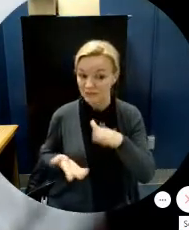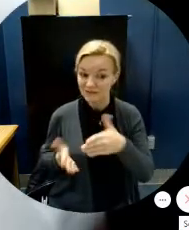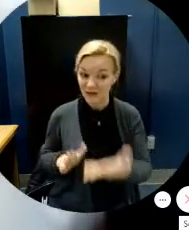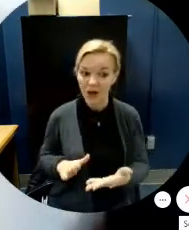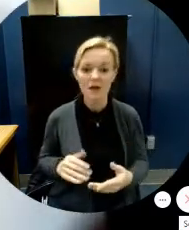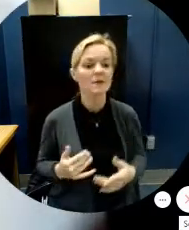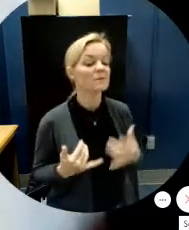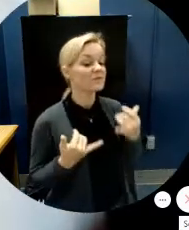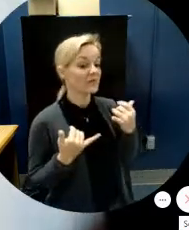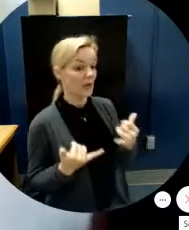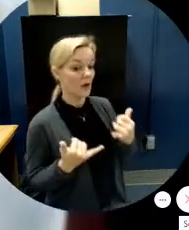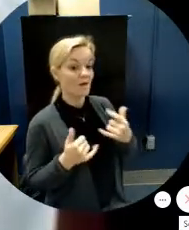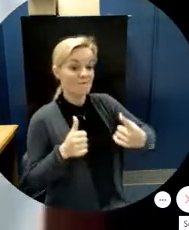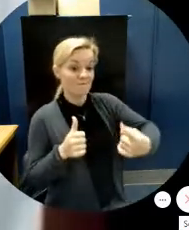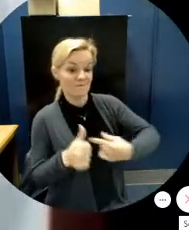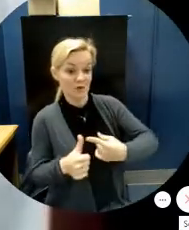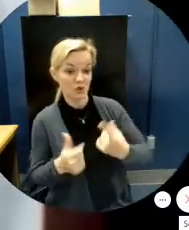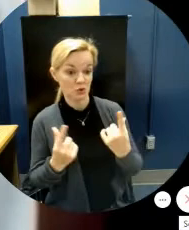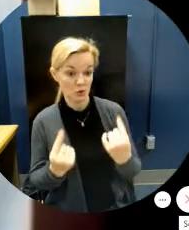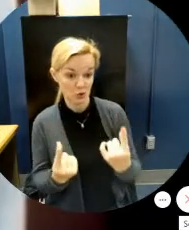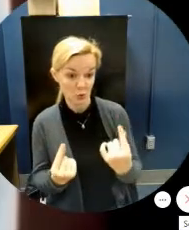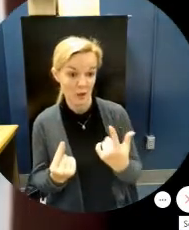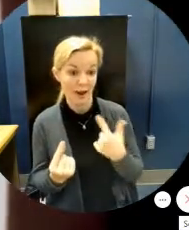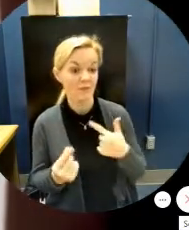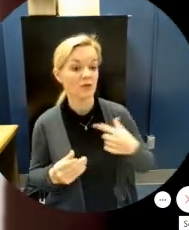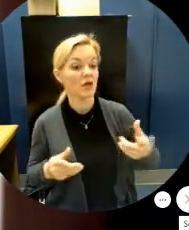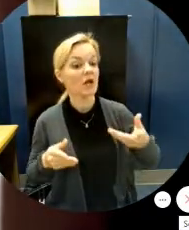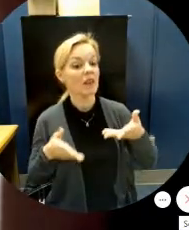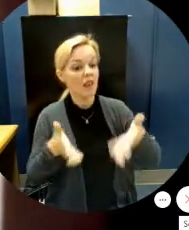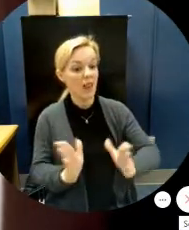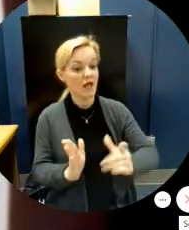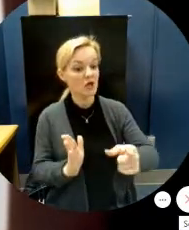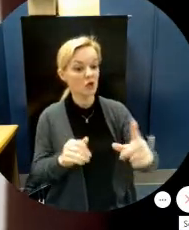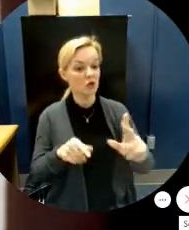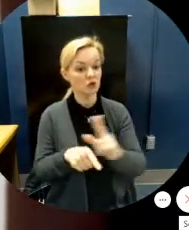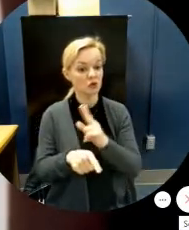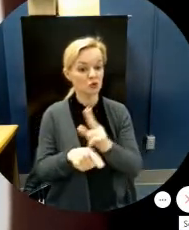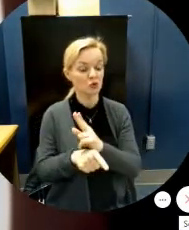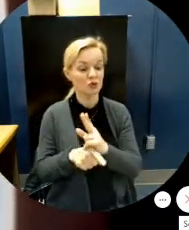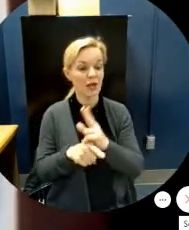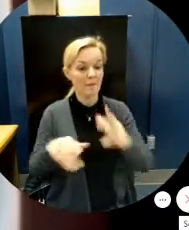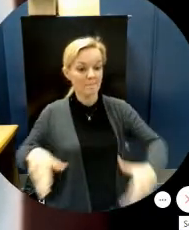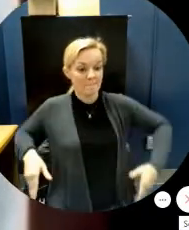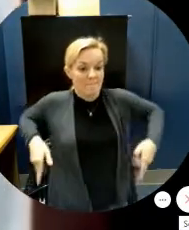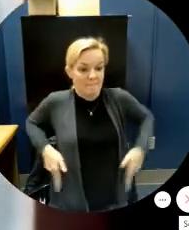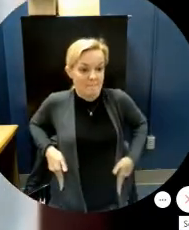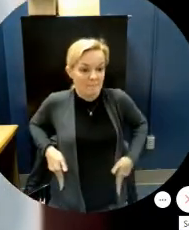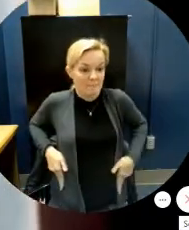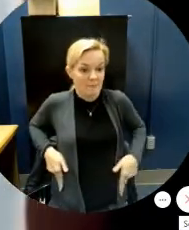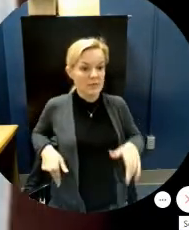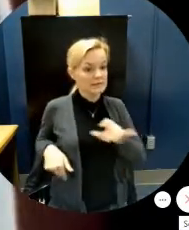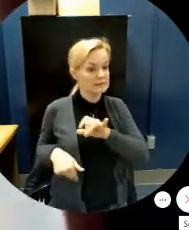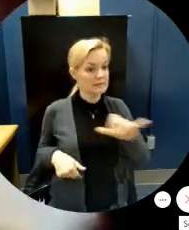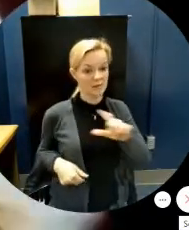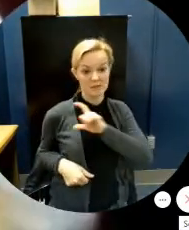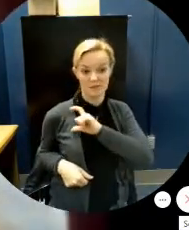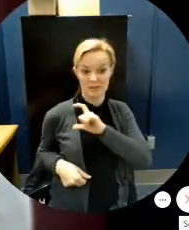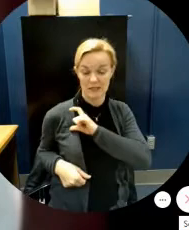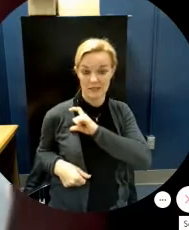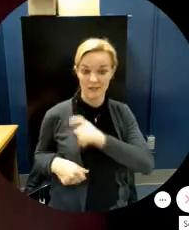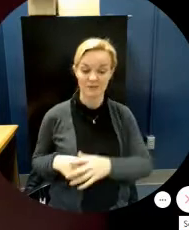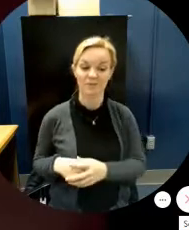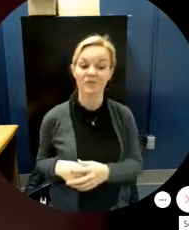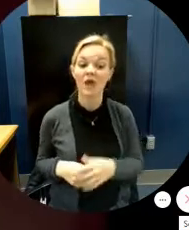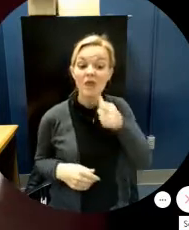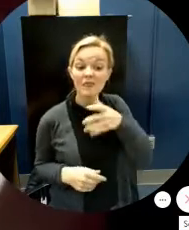First thing we'll be here to outfit you with a police holster. Beverly Dawson is one of 25 citizens we invited to take this